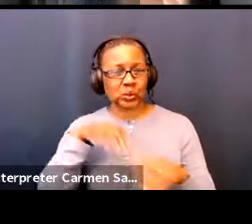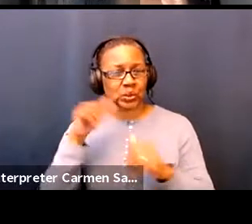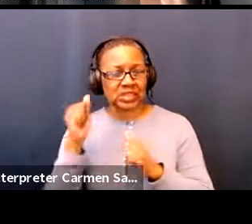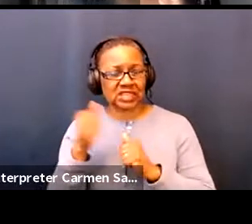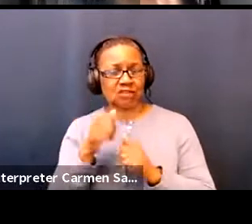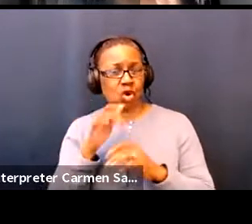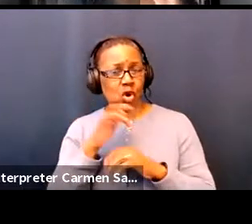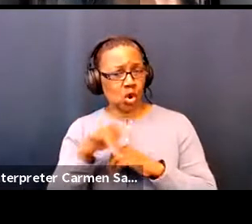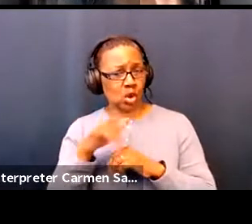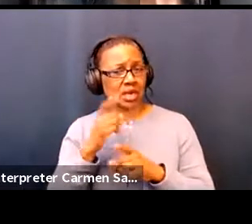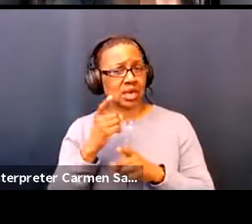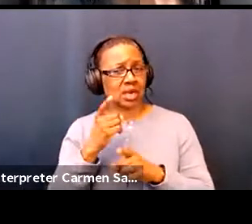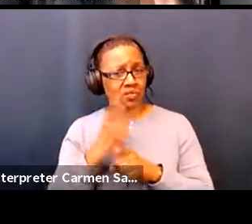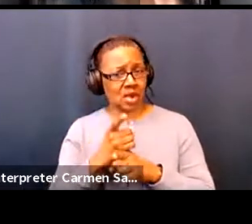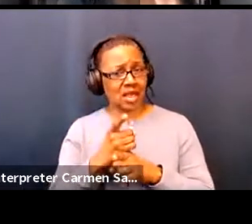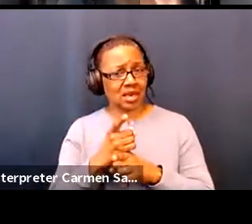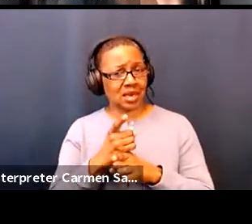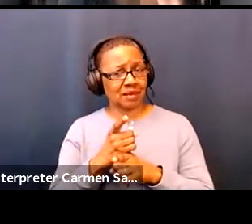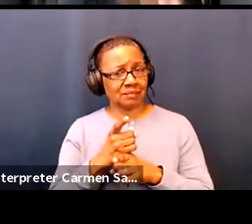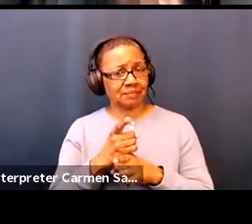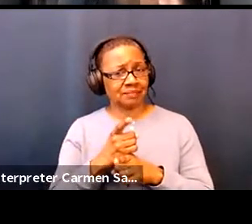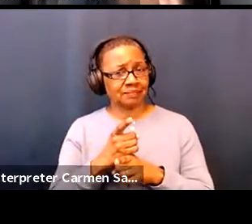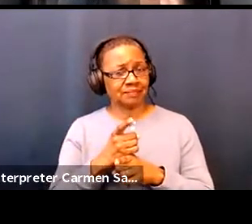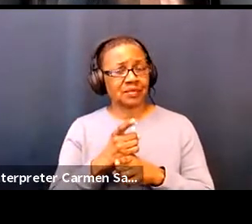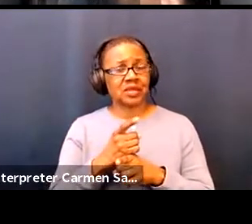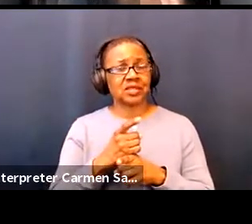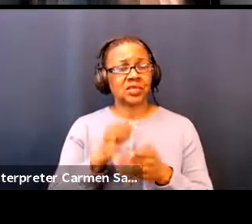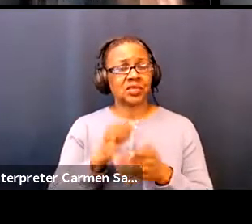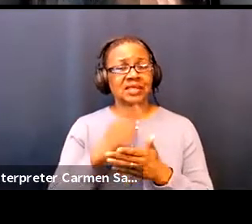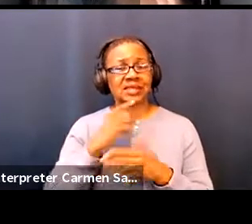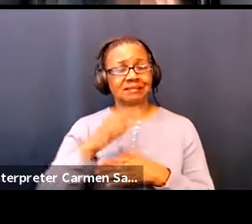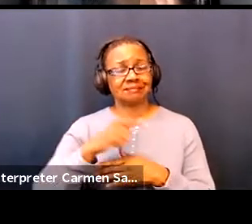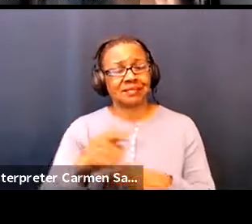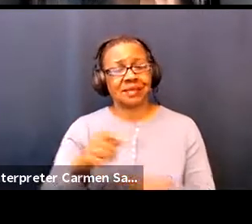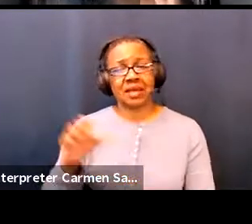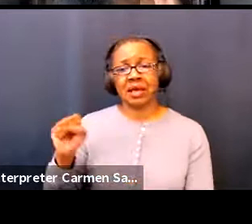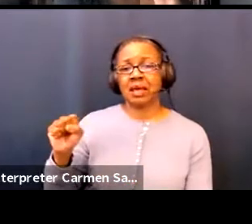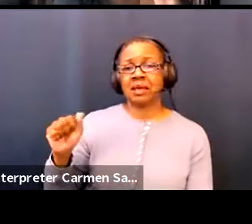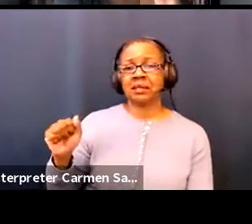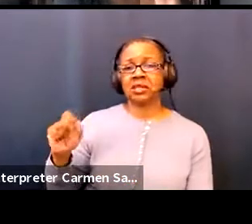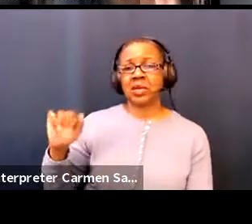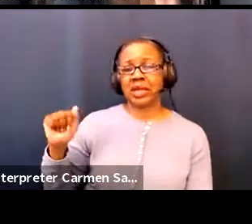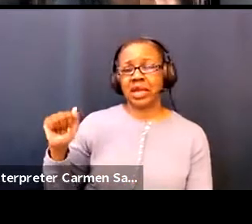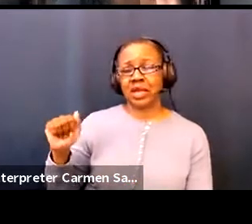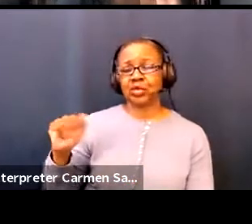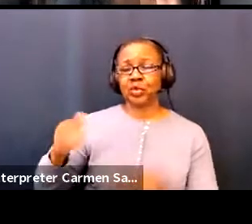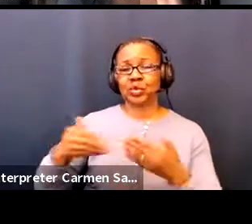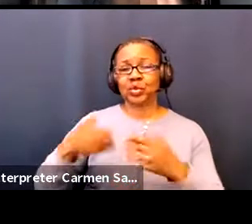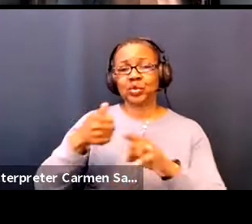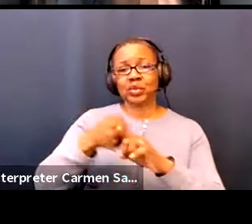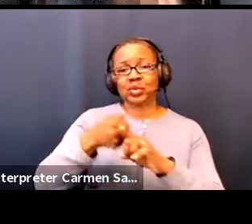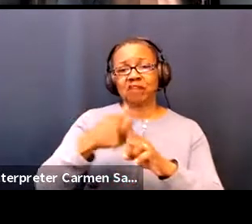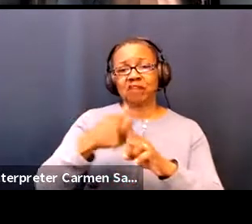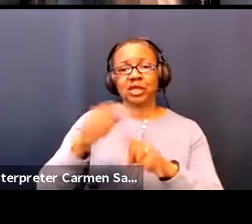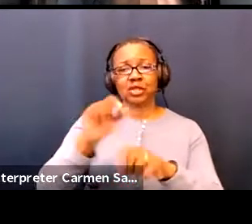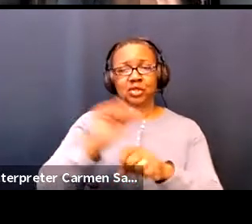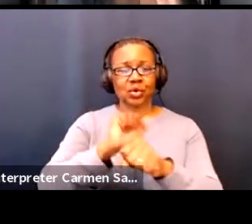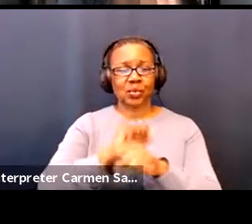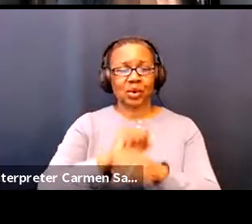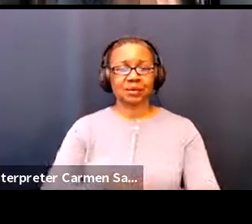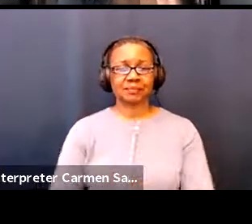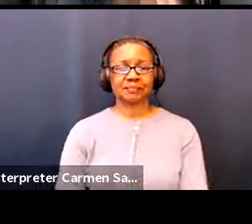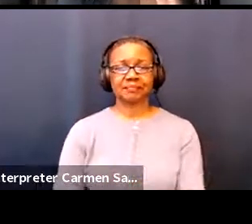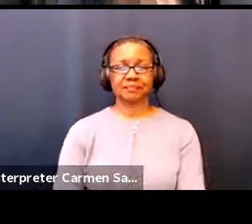little bit earlier than the rest of the panel. So with that, I'll turn it over to you to introduce yourself and the work that you've been doing.